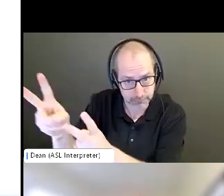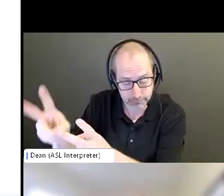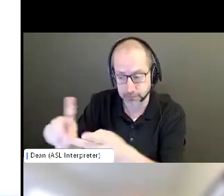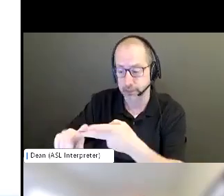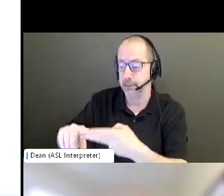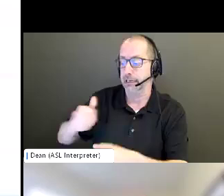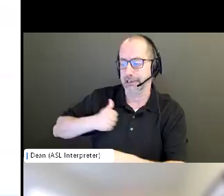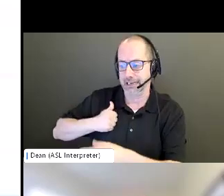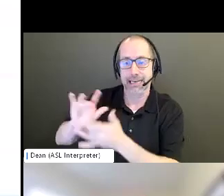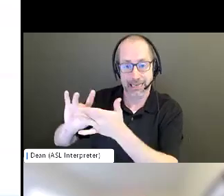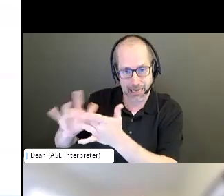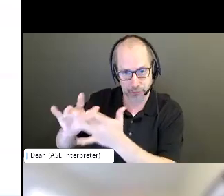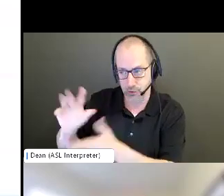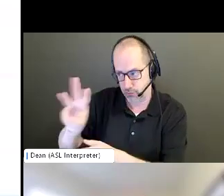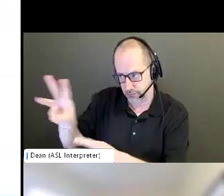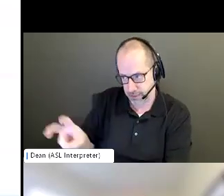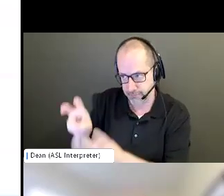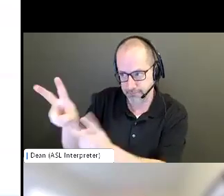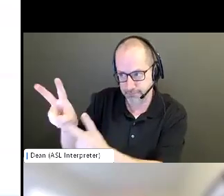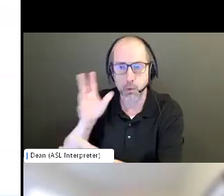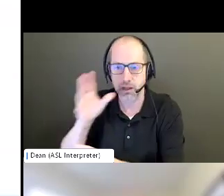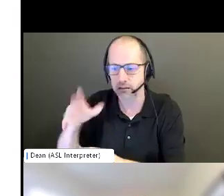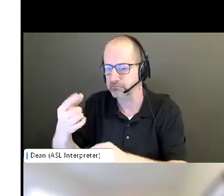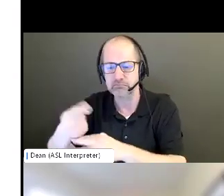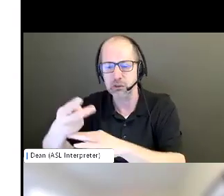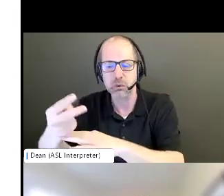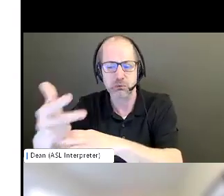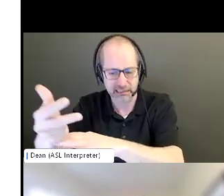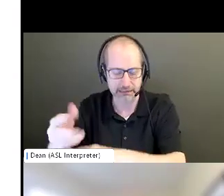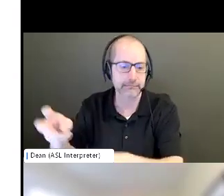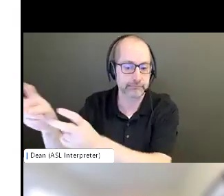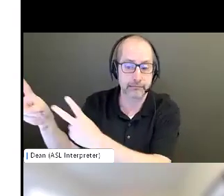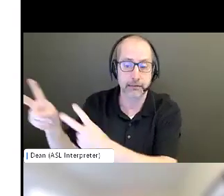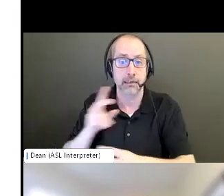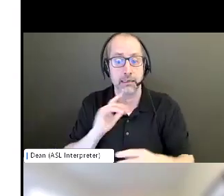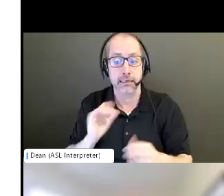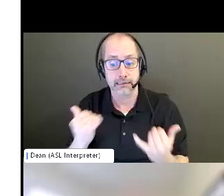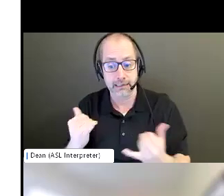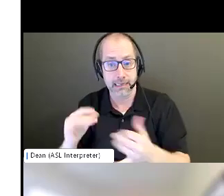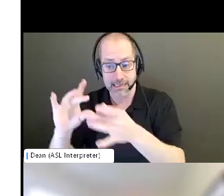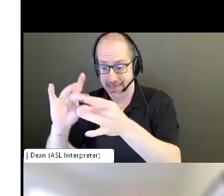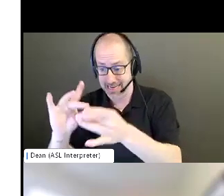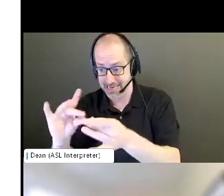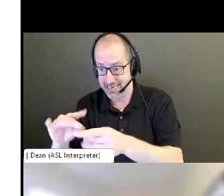website within the next few days, along with any of the links that we share in the chat box as well.